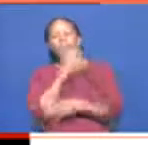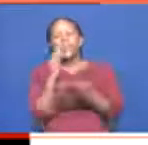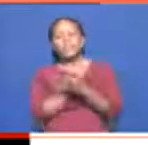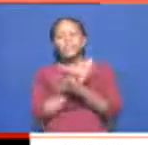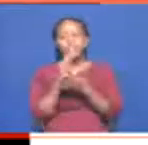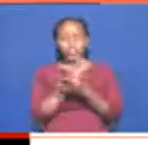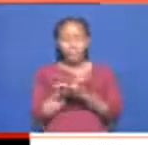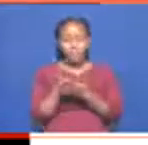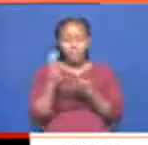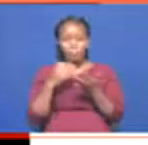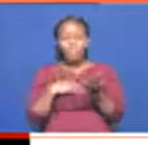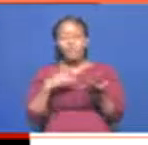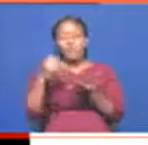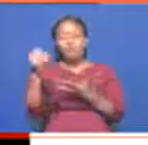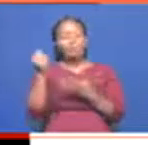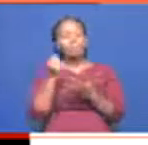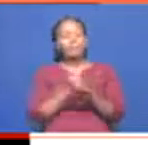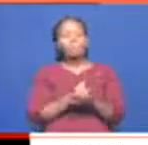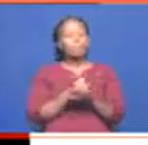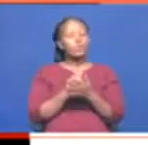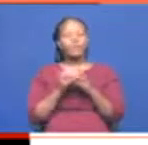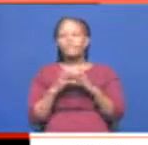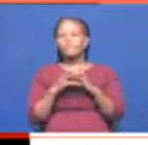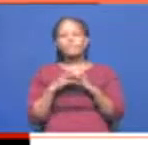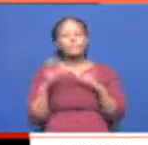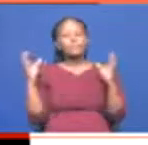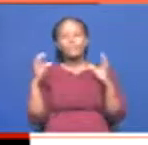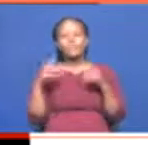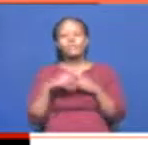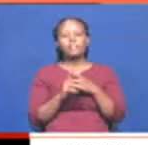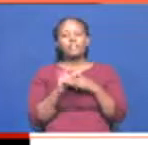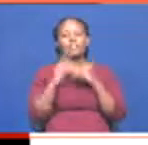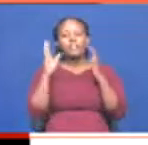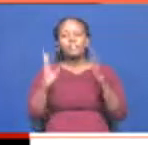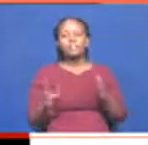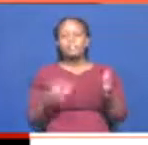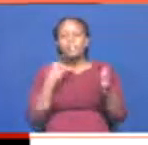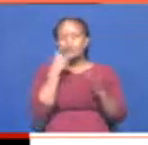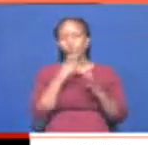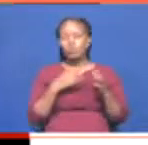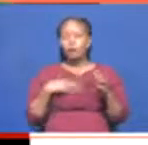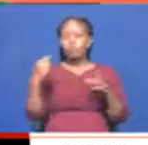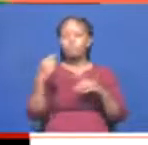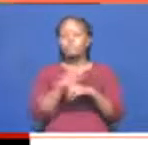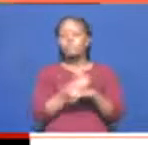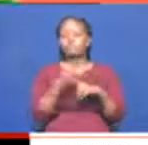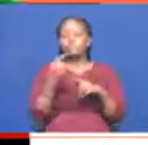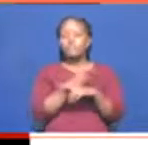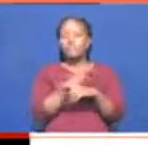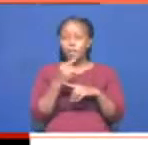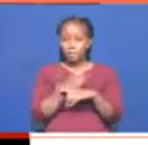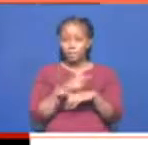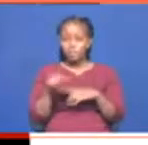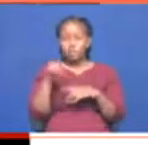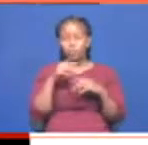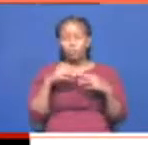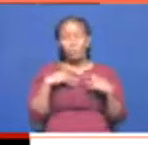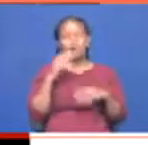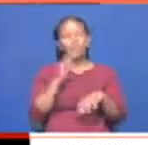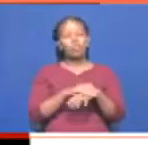employed substantially engineers who have been trained in Kenya. So there is a good opportunity that we have had